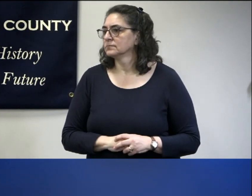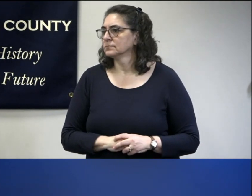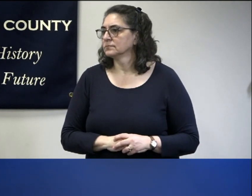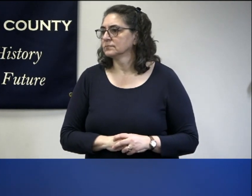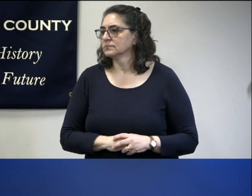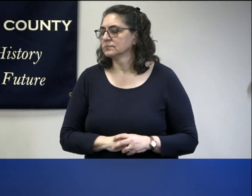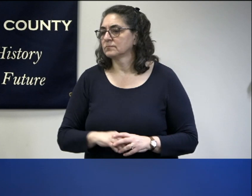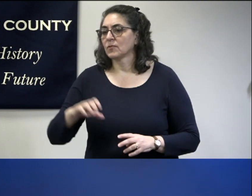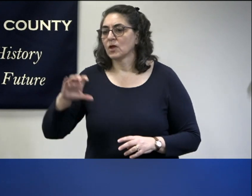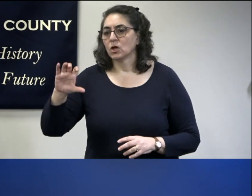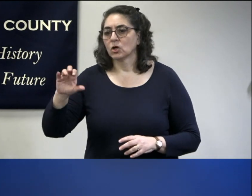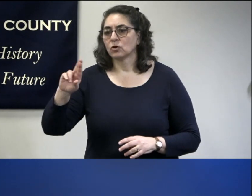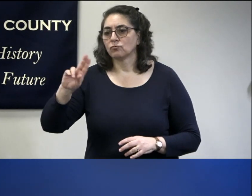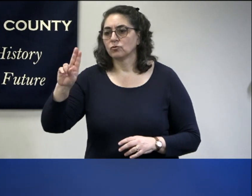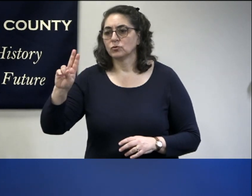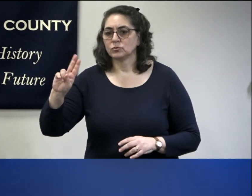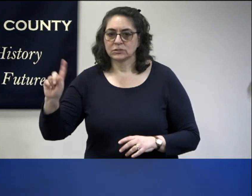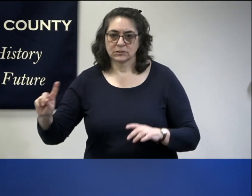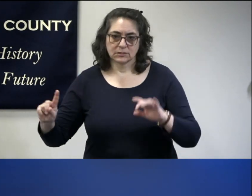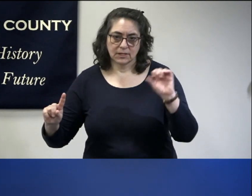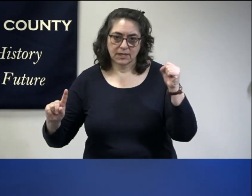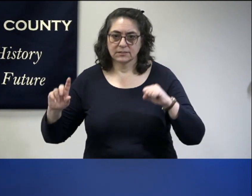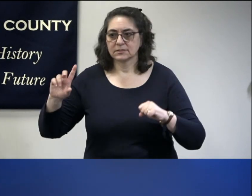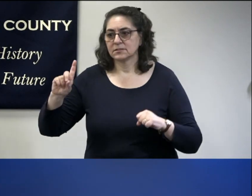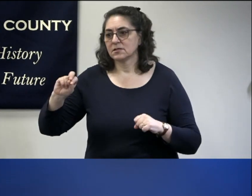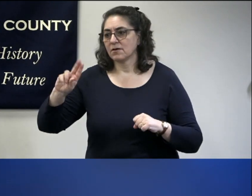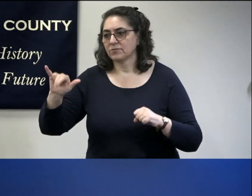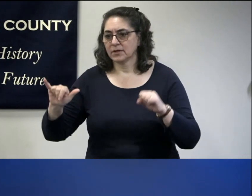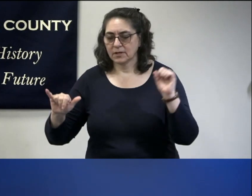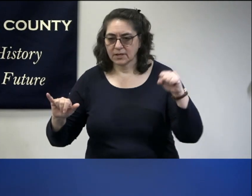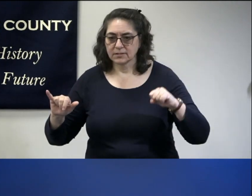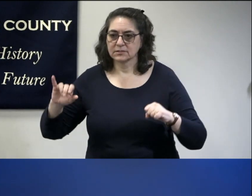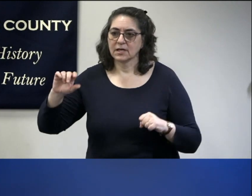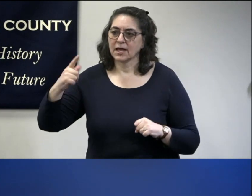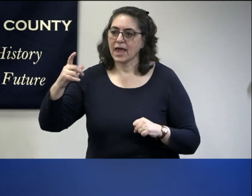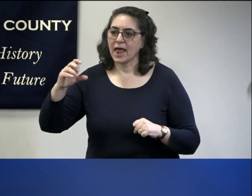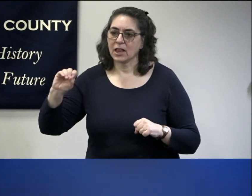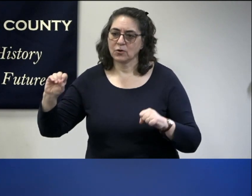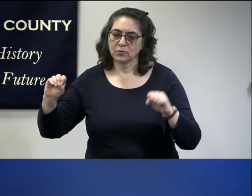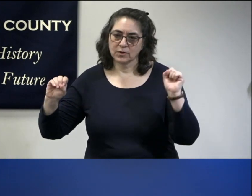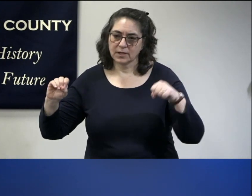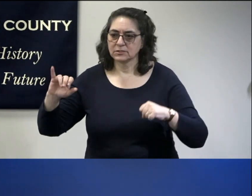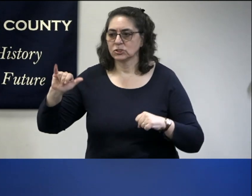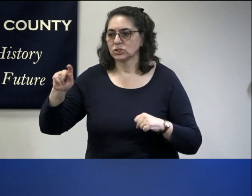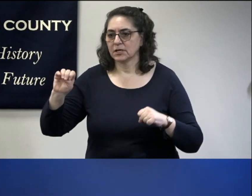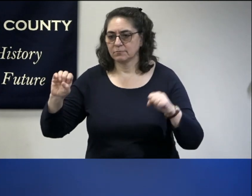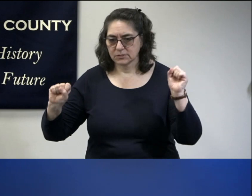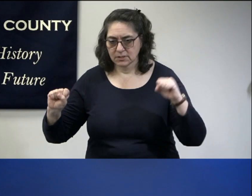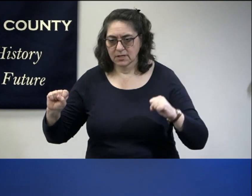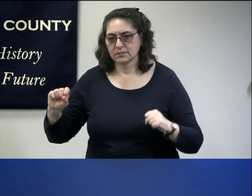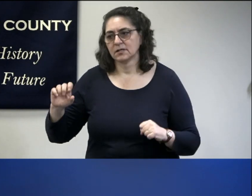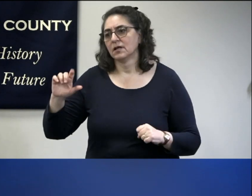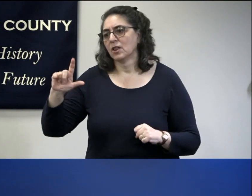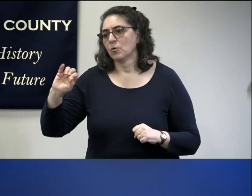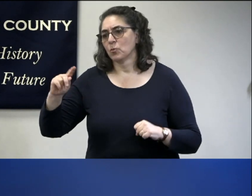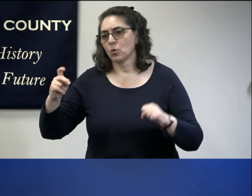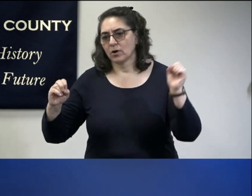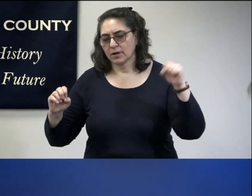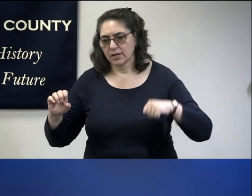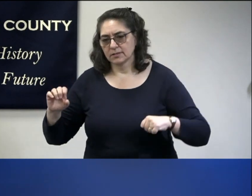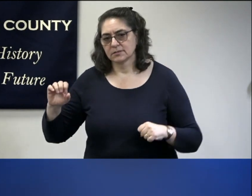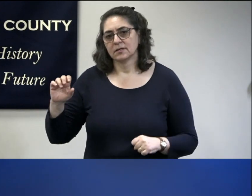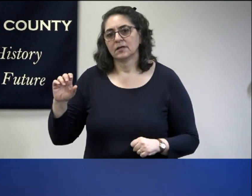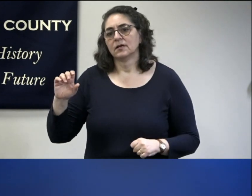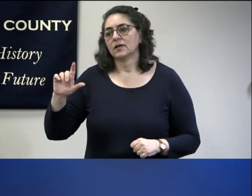move it. Second. County Commissioners Cruz? Yes. Duffy? Yes. Gallo? Yes. James? Yes. Lepore? Yes. Deputy